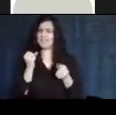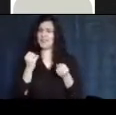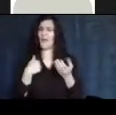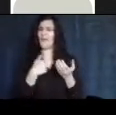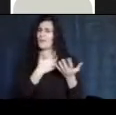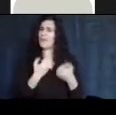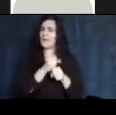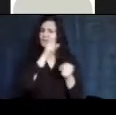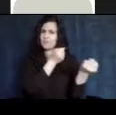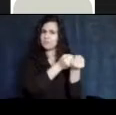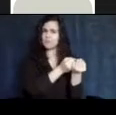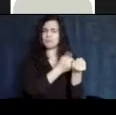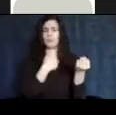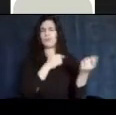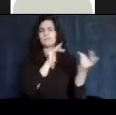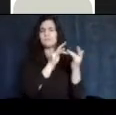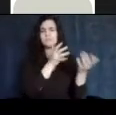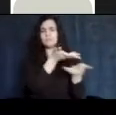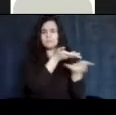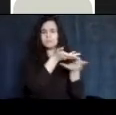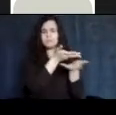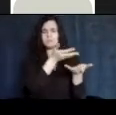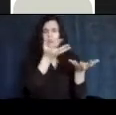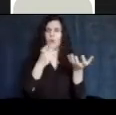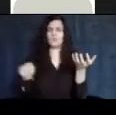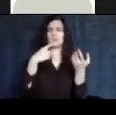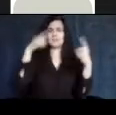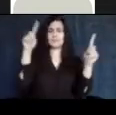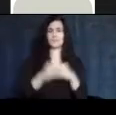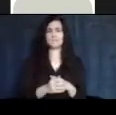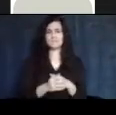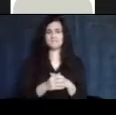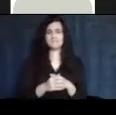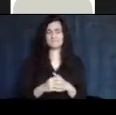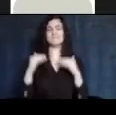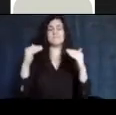is successful. So, any questions?